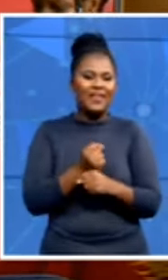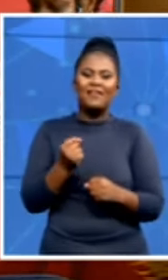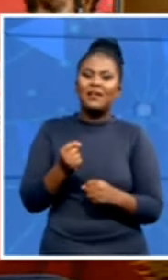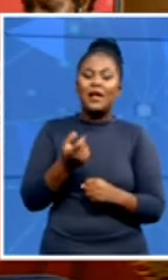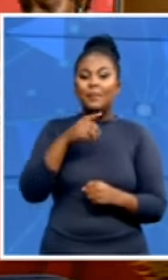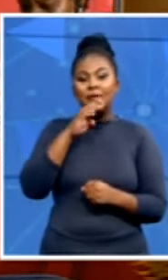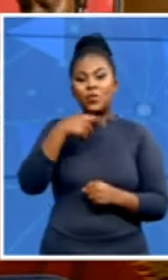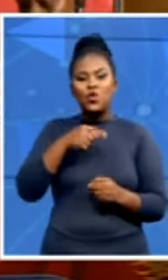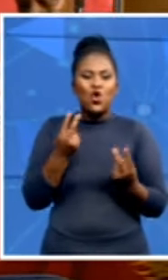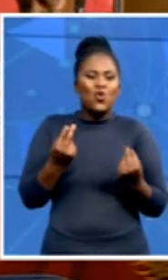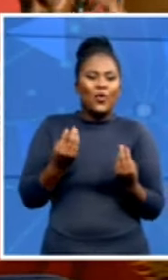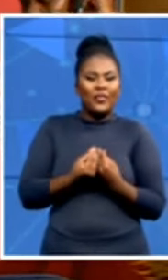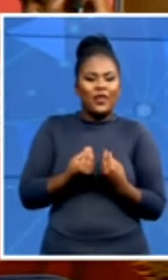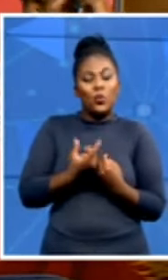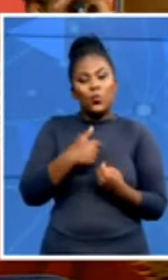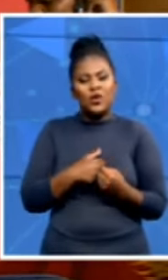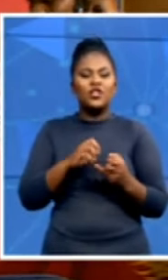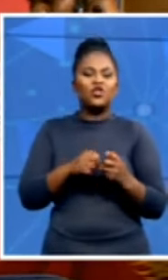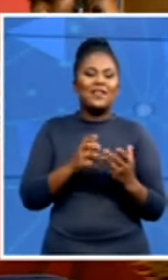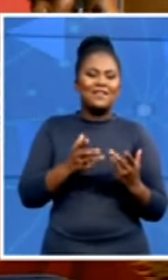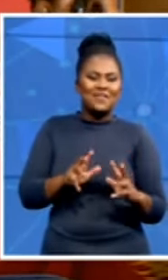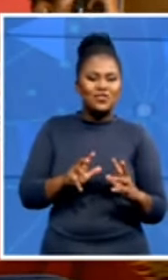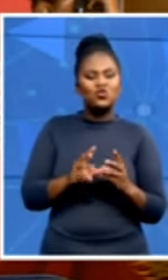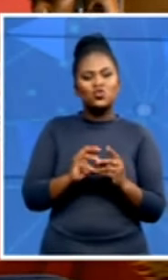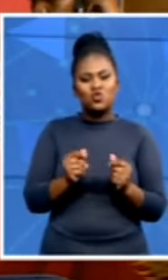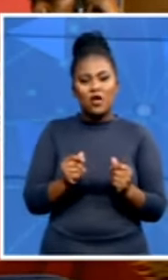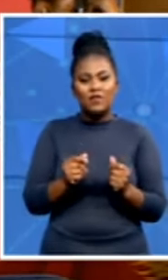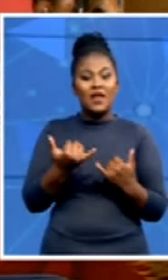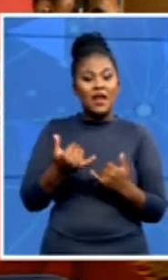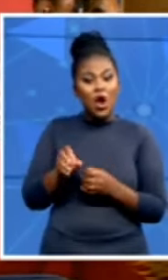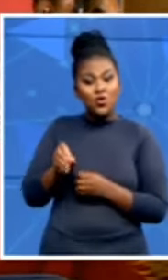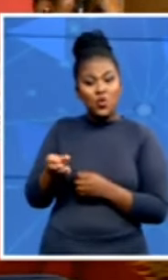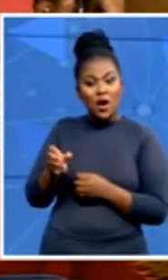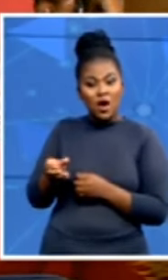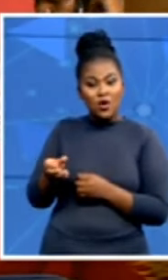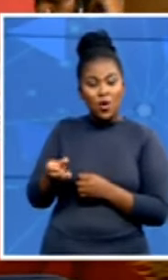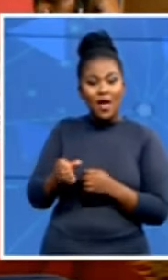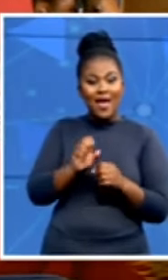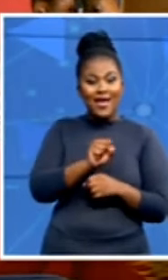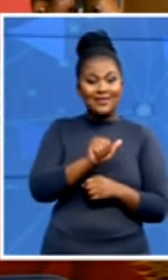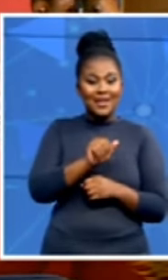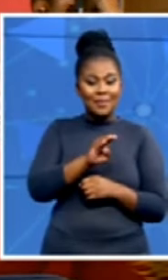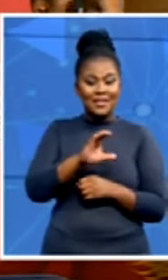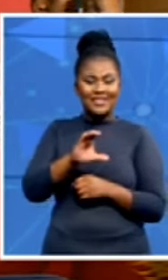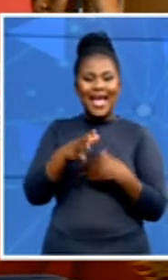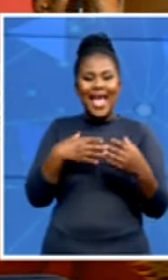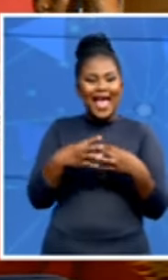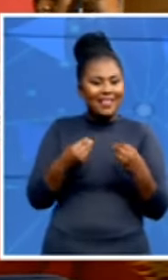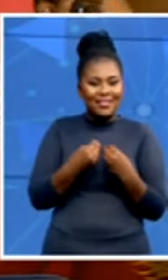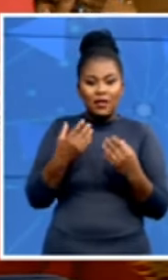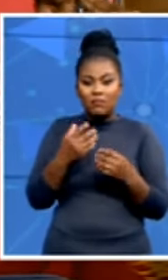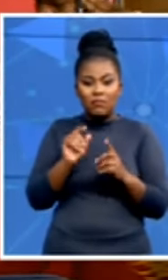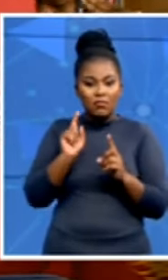about was the radio stations, the towers, SABC, and anything that can be attacked, as we were not sure